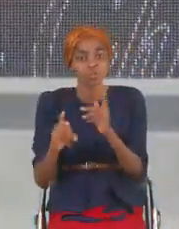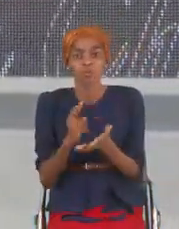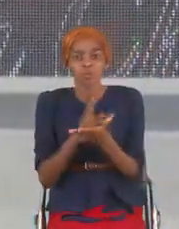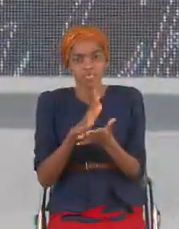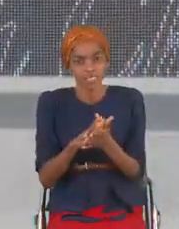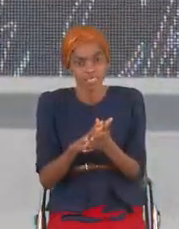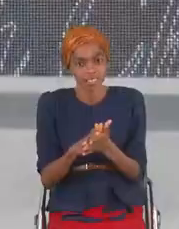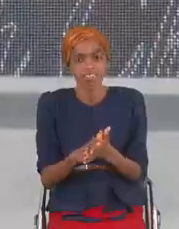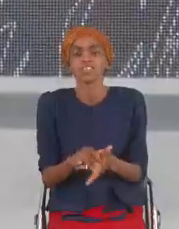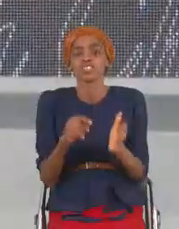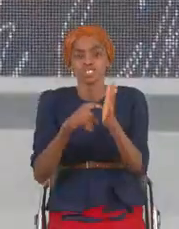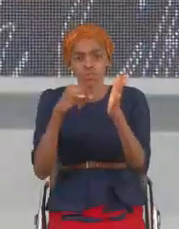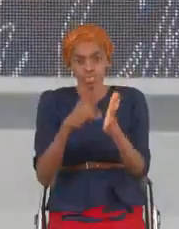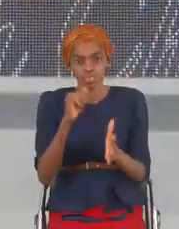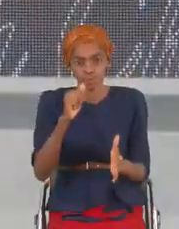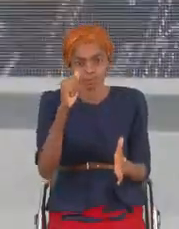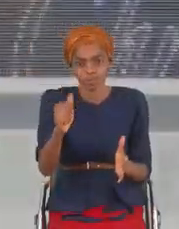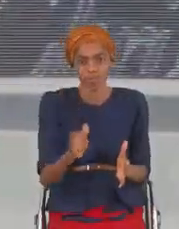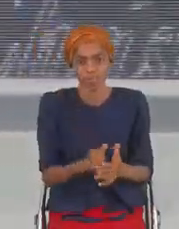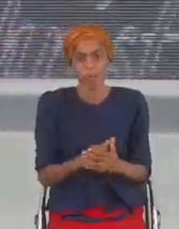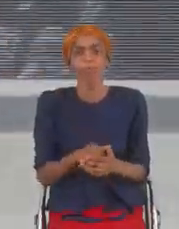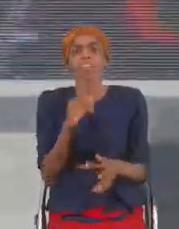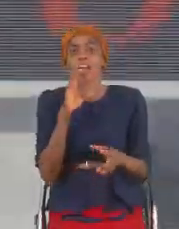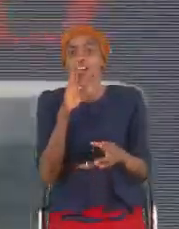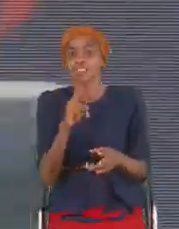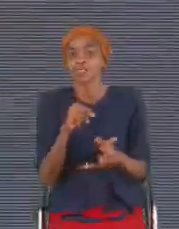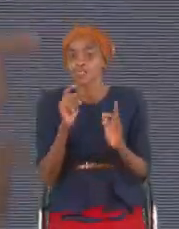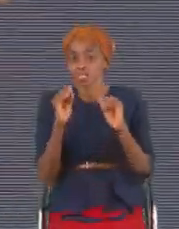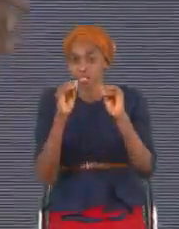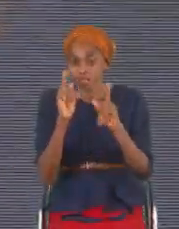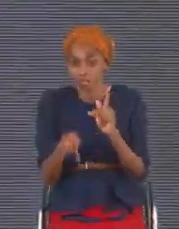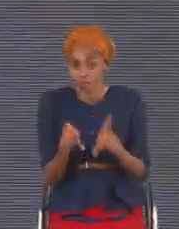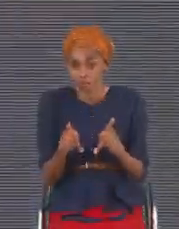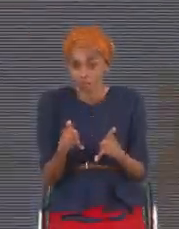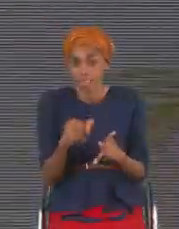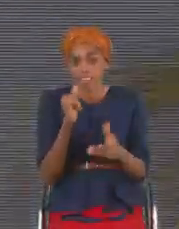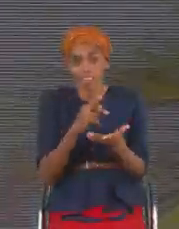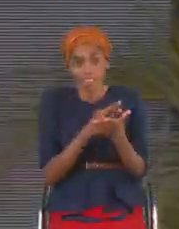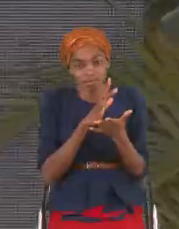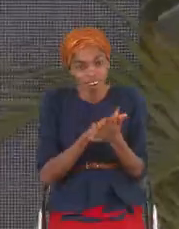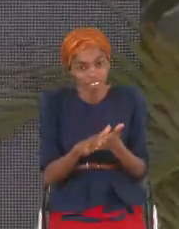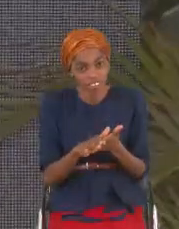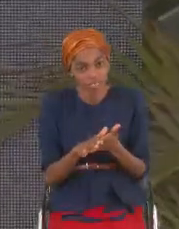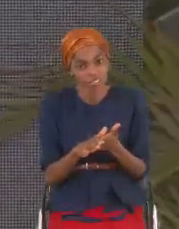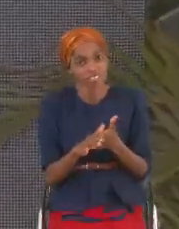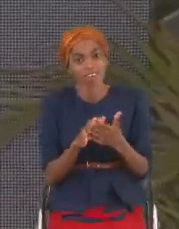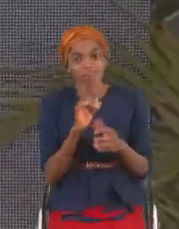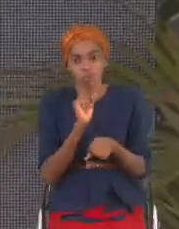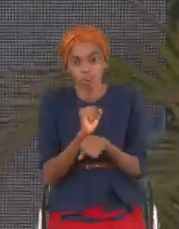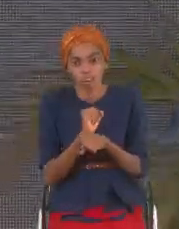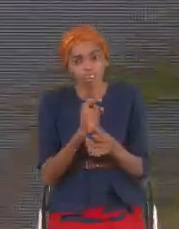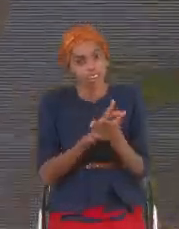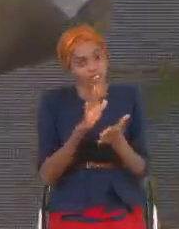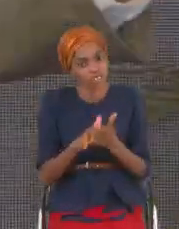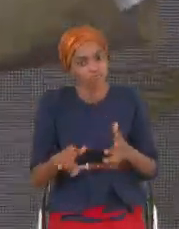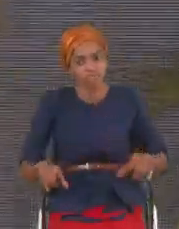holiness? Manifest it yourself. Are you teaching people a righteous walk, a righteous